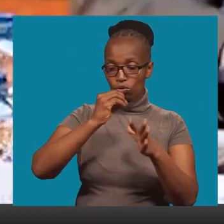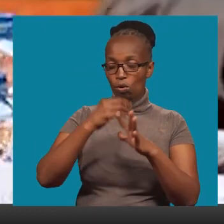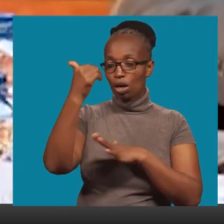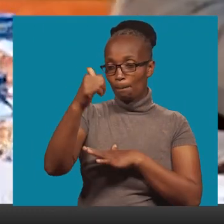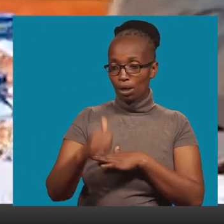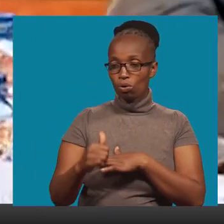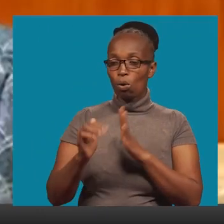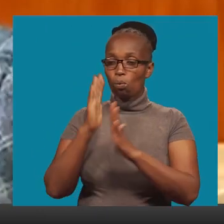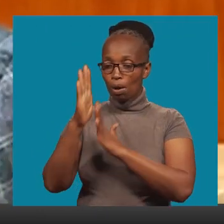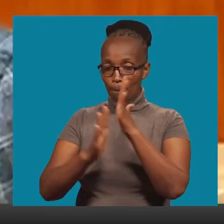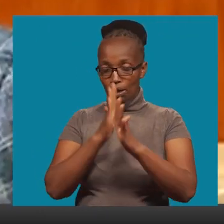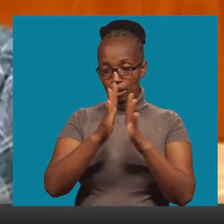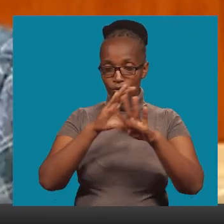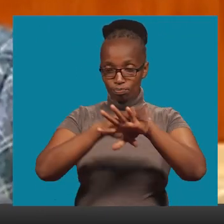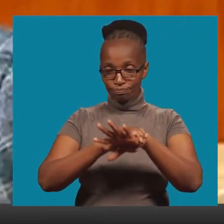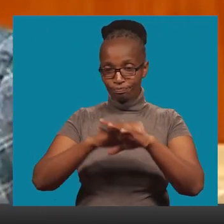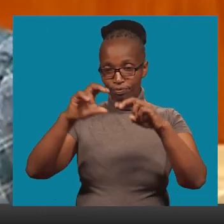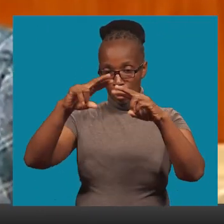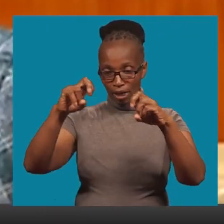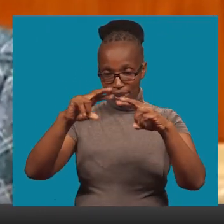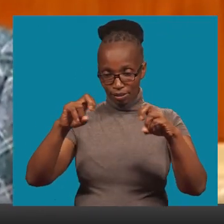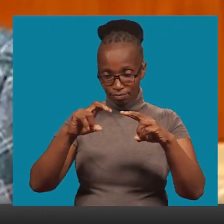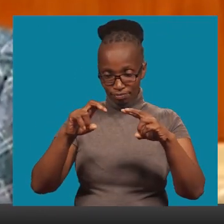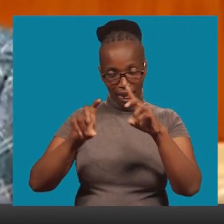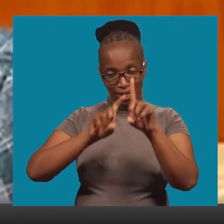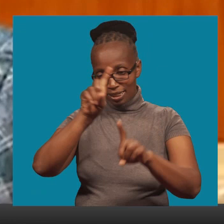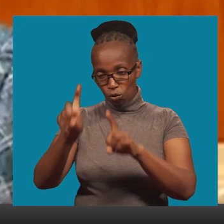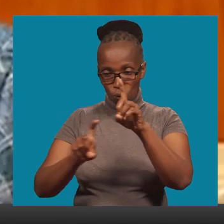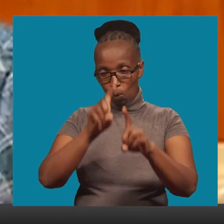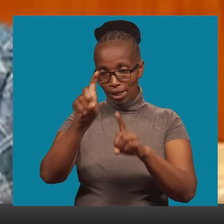previously or not? We intend to open an inquiry,